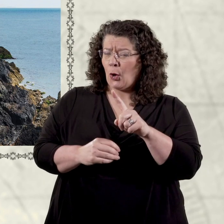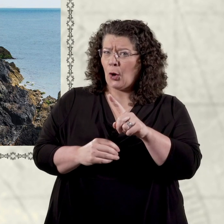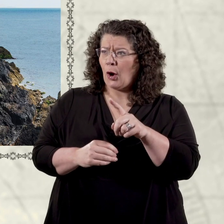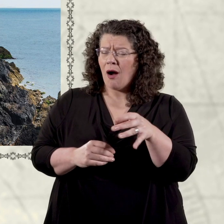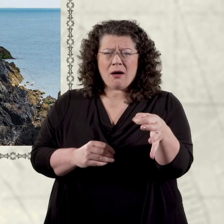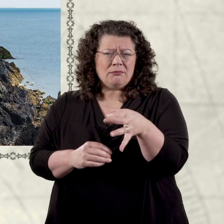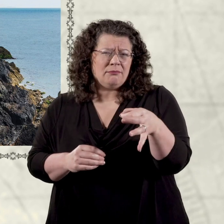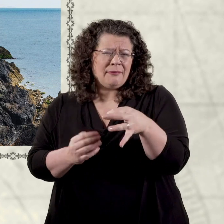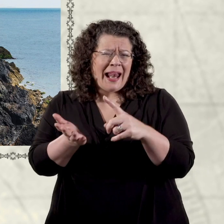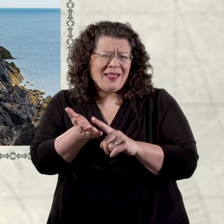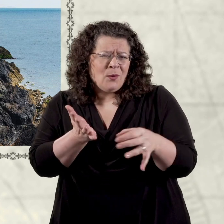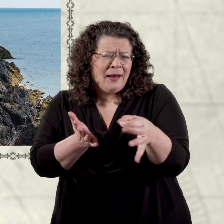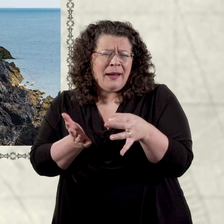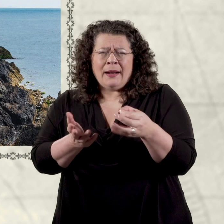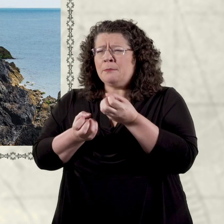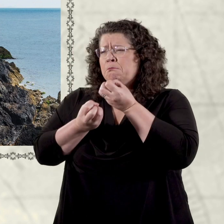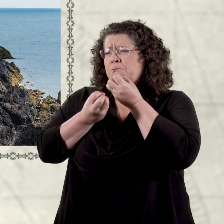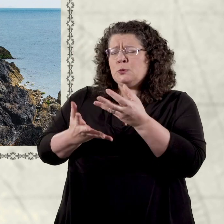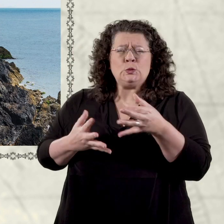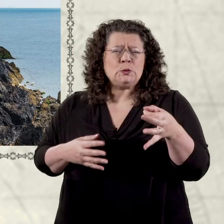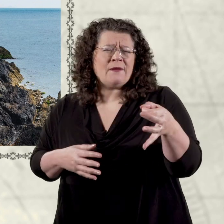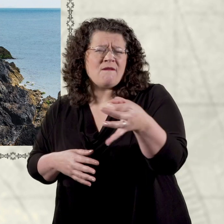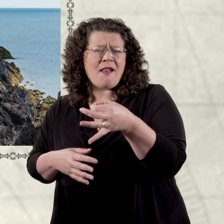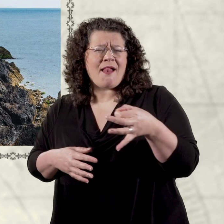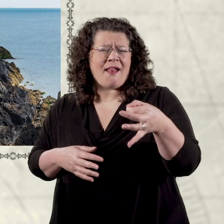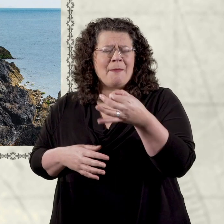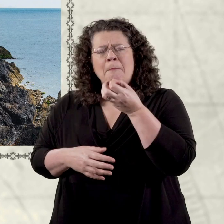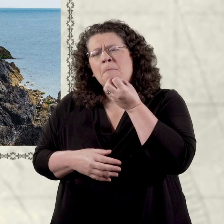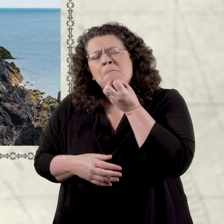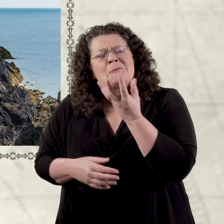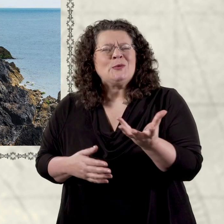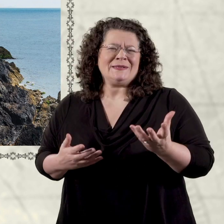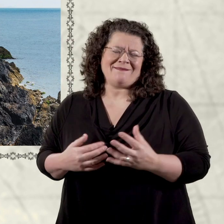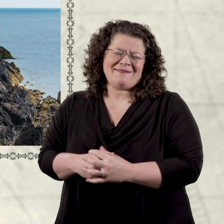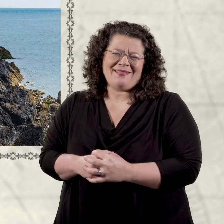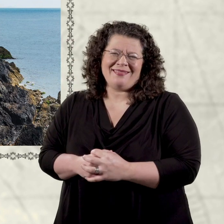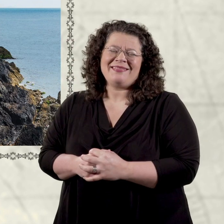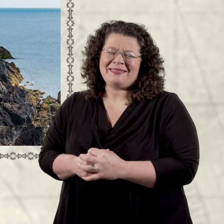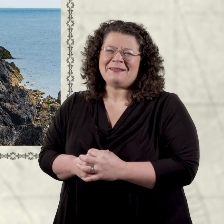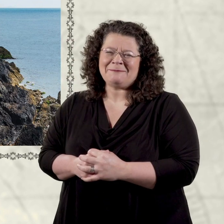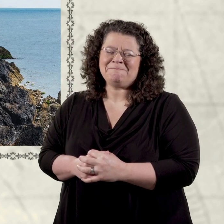look, Llanddwyn, such a paradise.